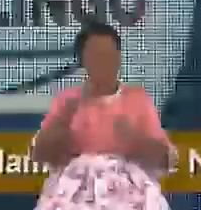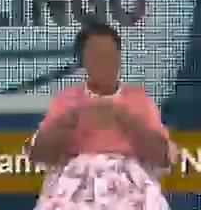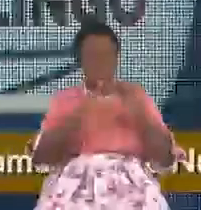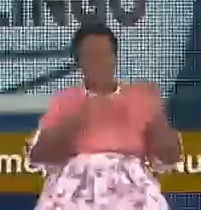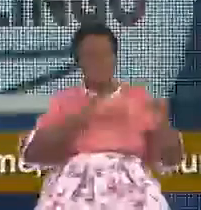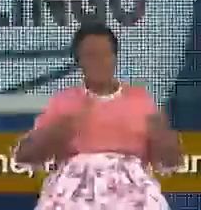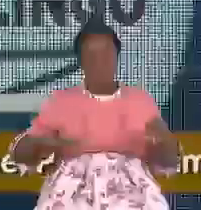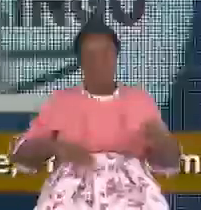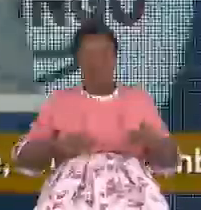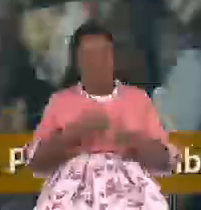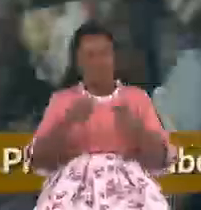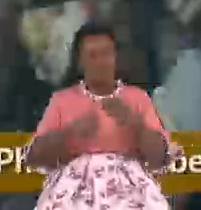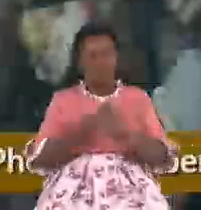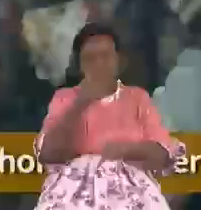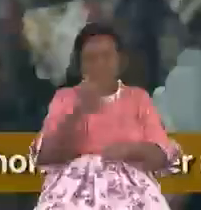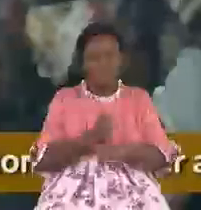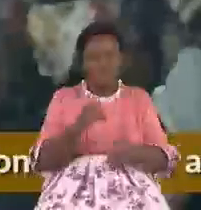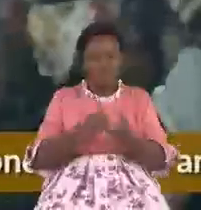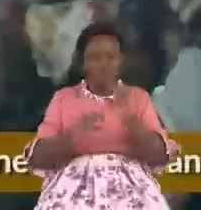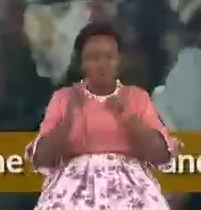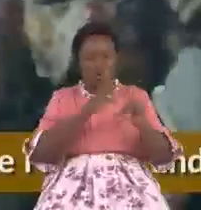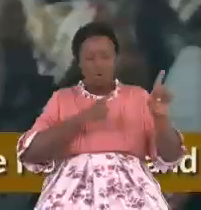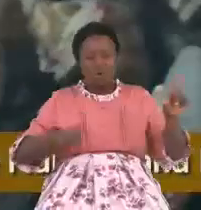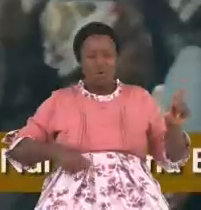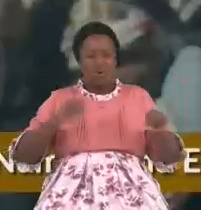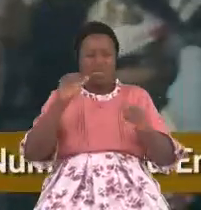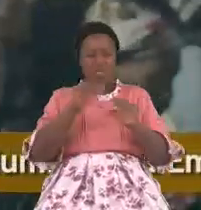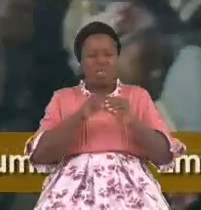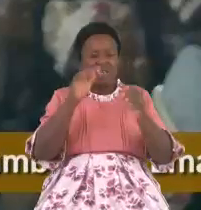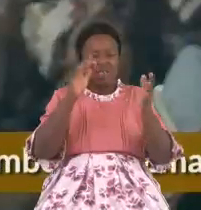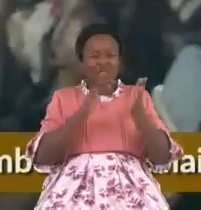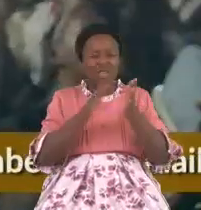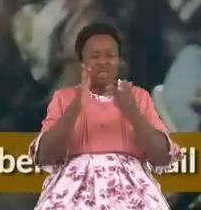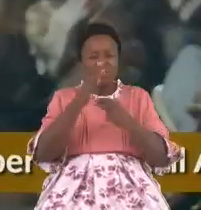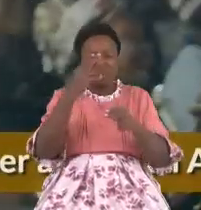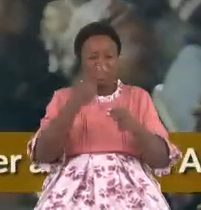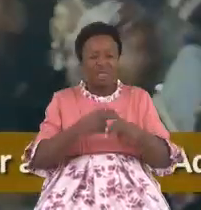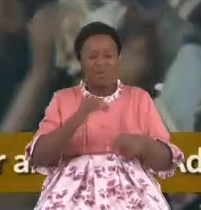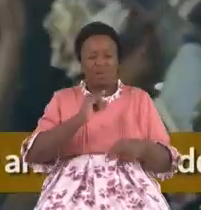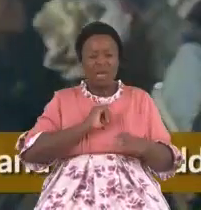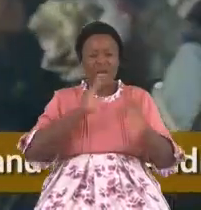to lord in jesus name i pray